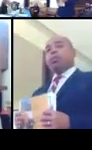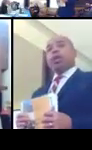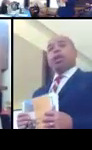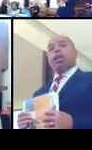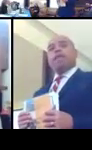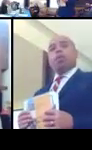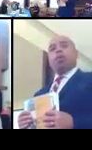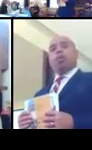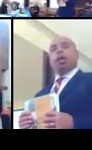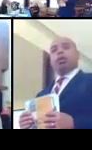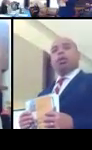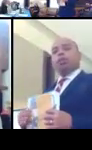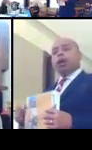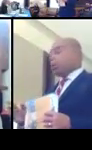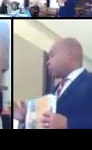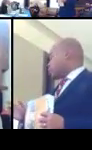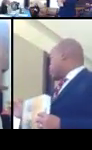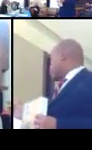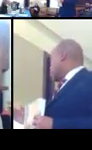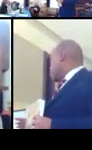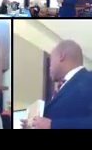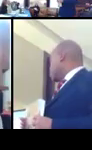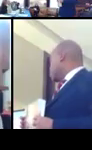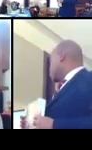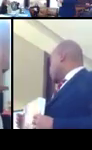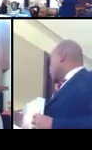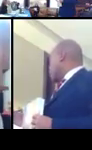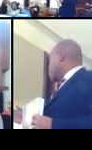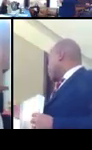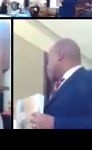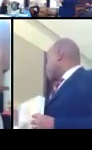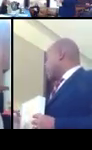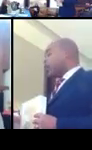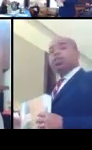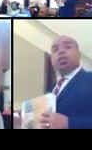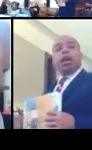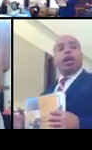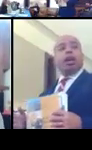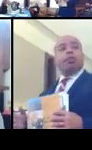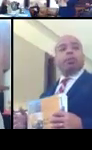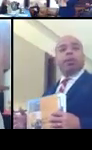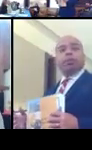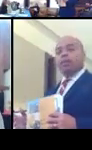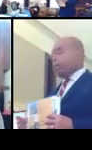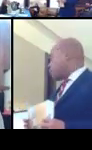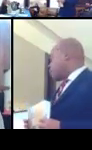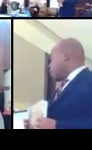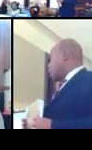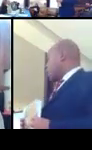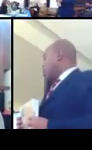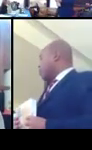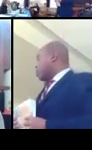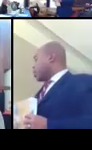at 2024, we launched a request for proposal, and we began planning in July of